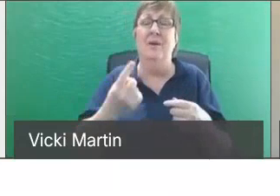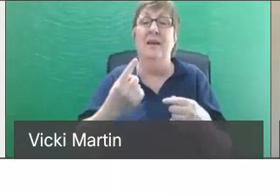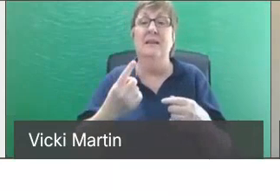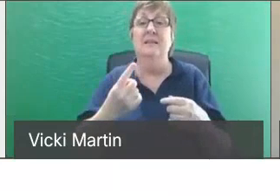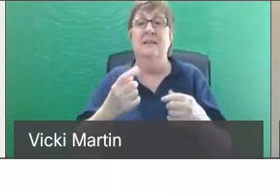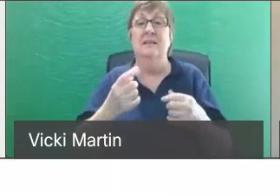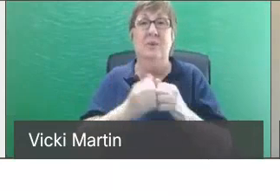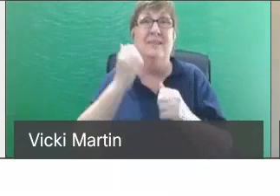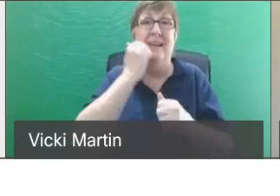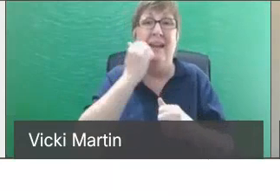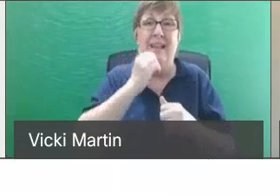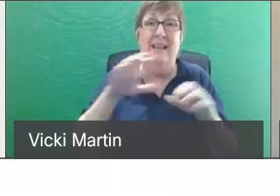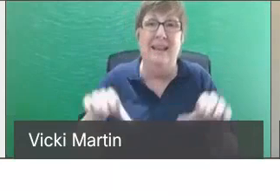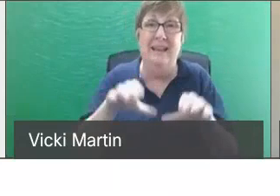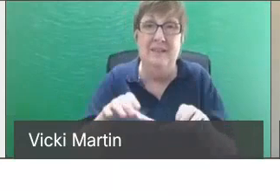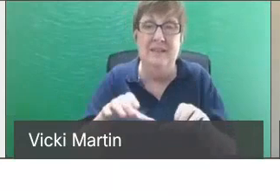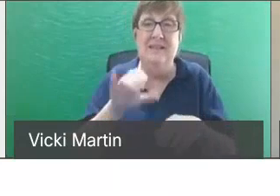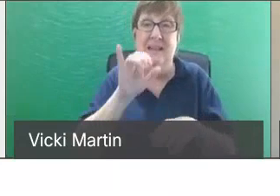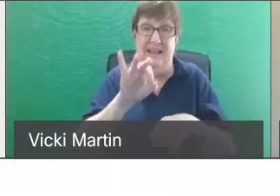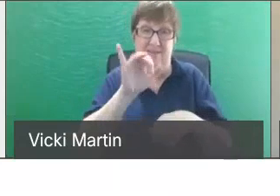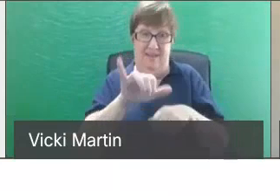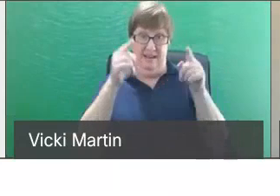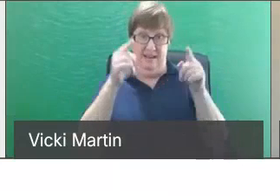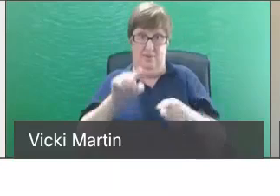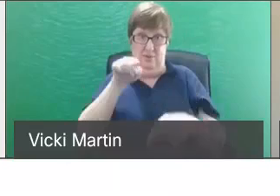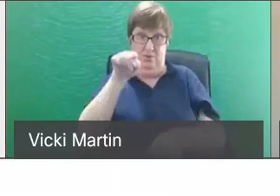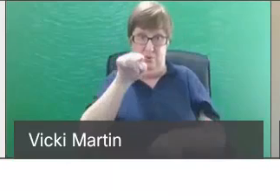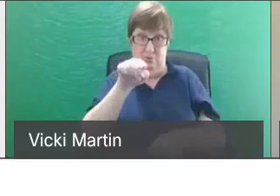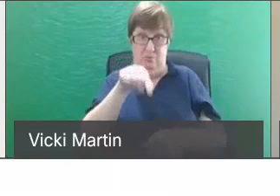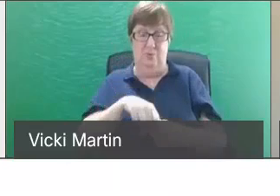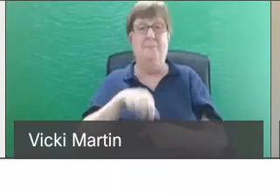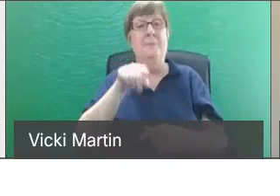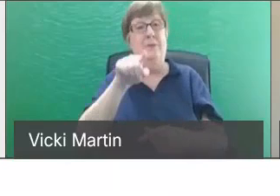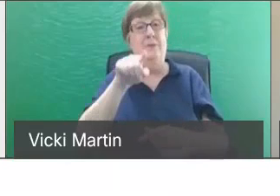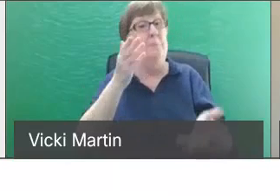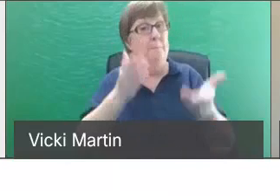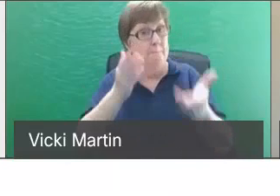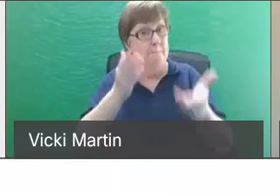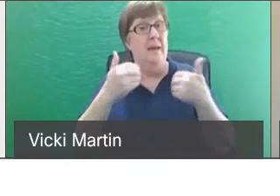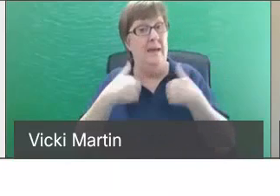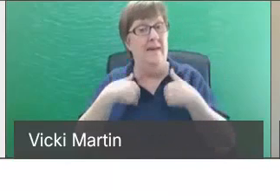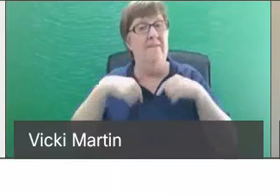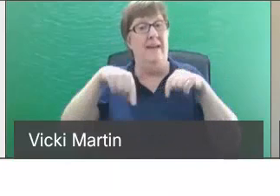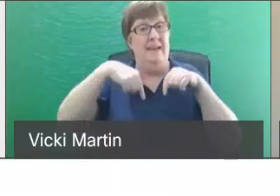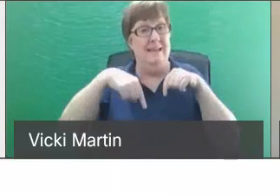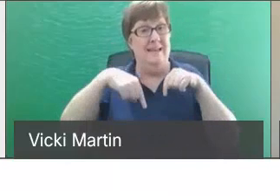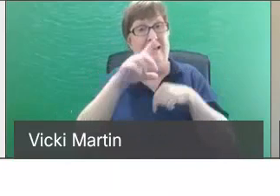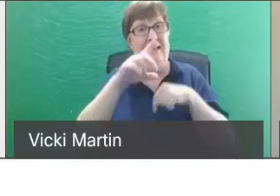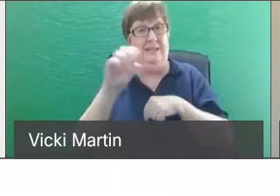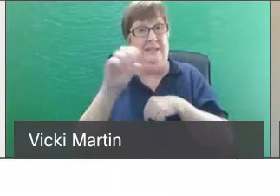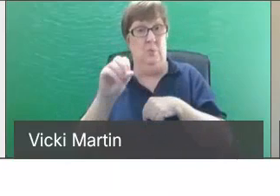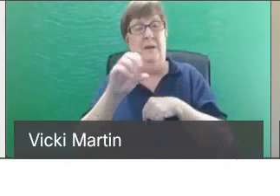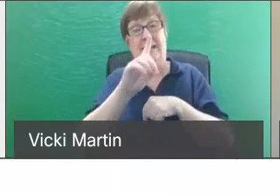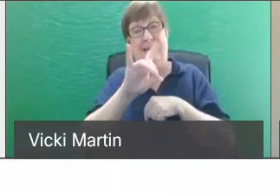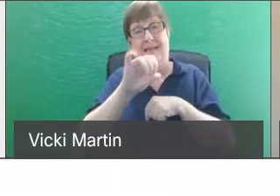your anxiety interferes with daily activities, you might have an anxiety disorder. If it